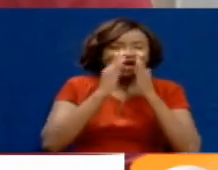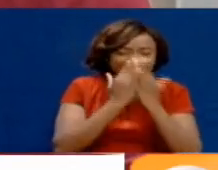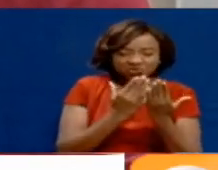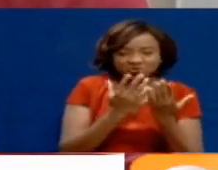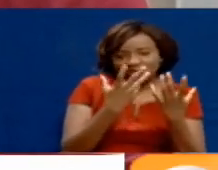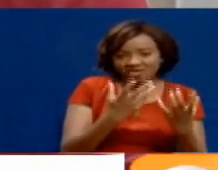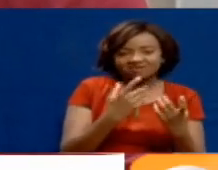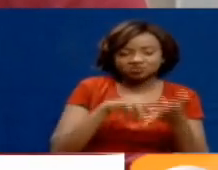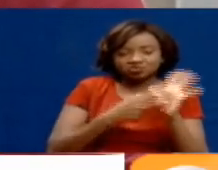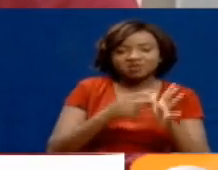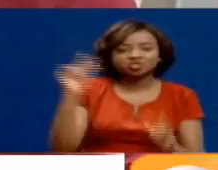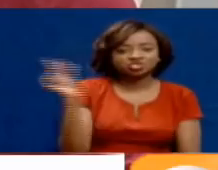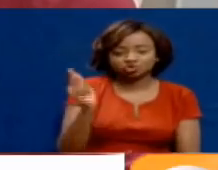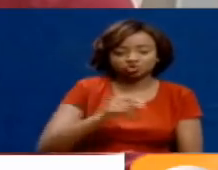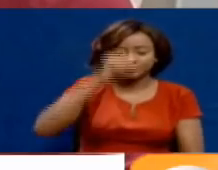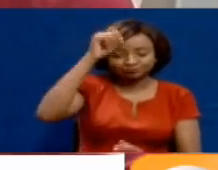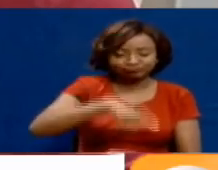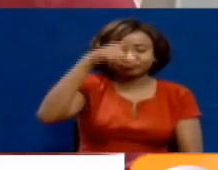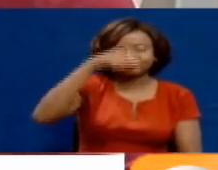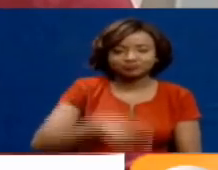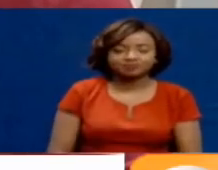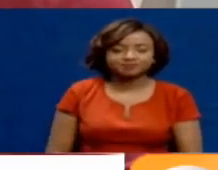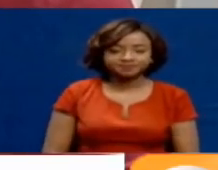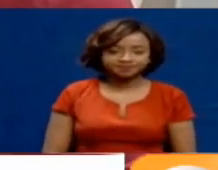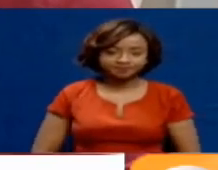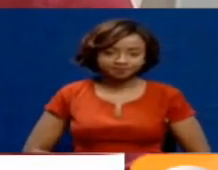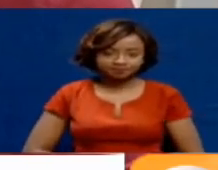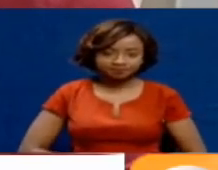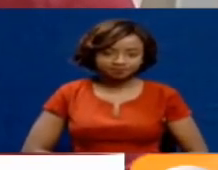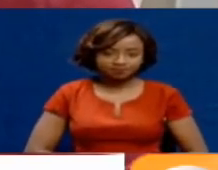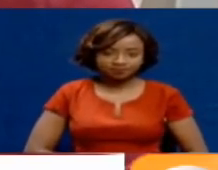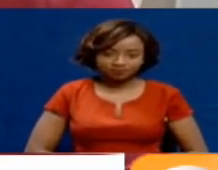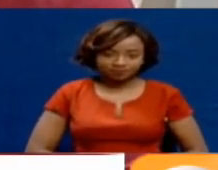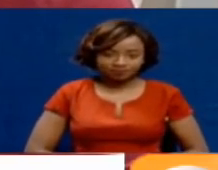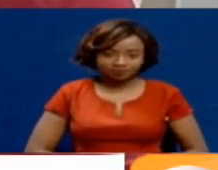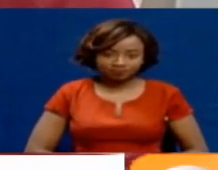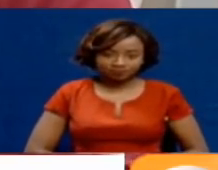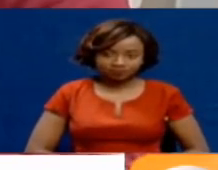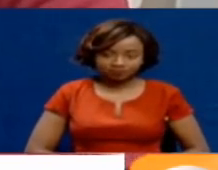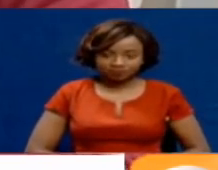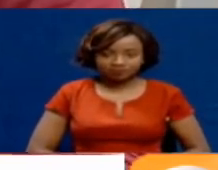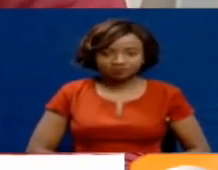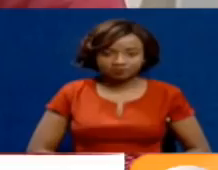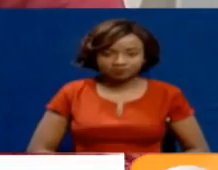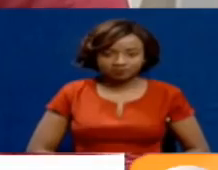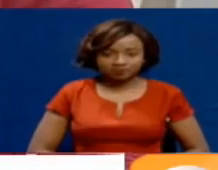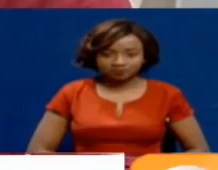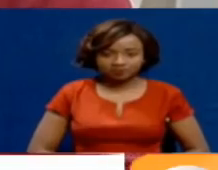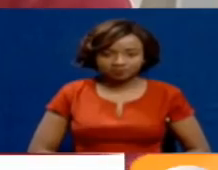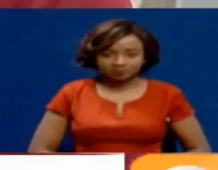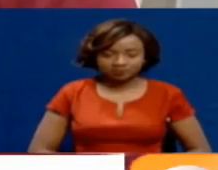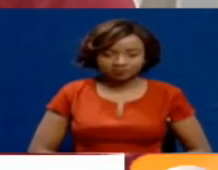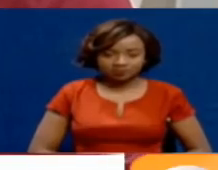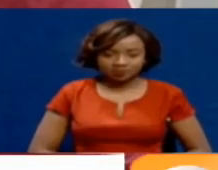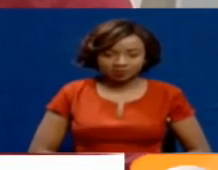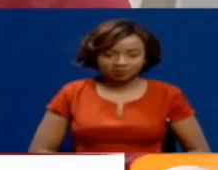than what you would see with the fragrance, so they drop to the ground within minutes. As you can see, 45 minutes is proposed. Right. Of course, depending on humidity,